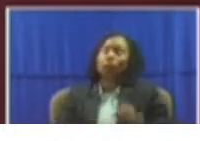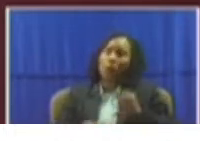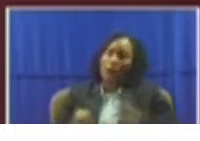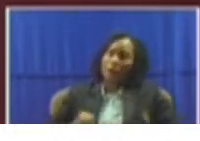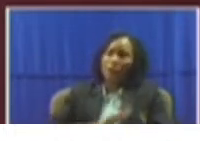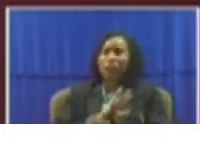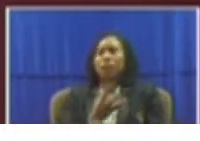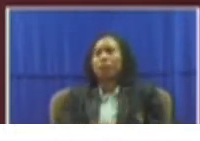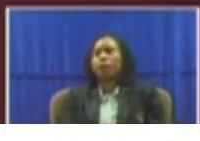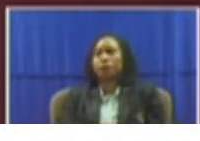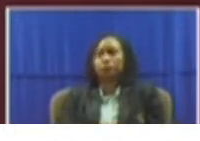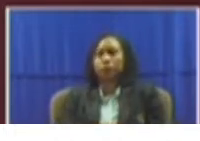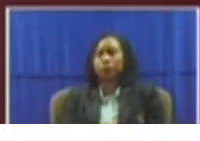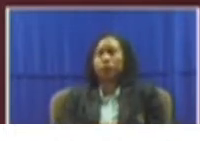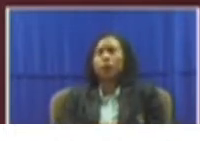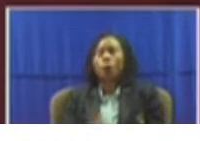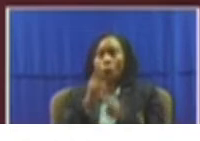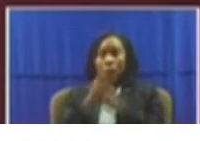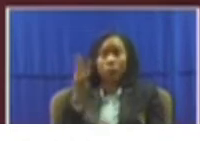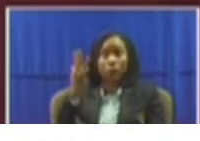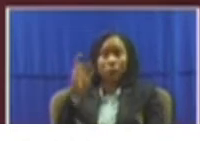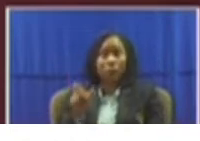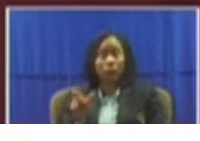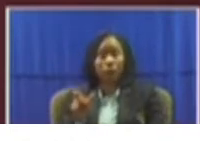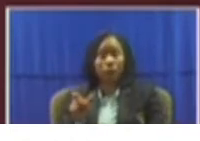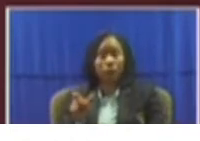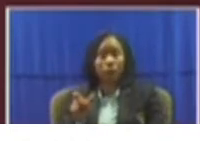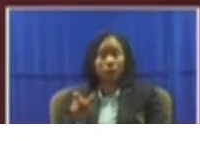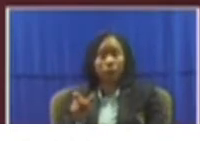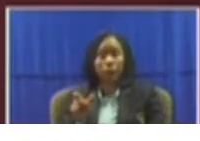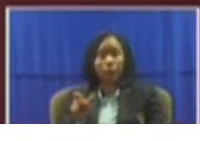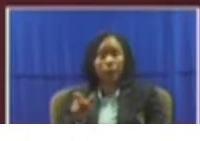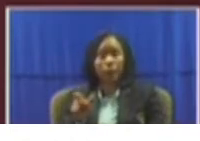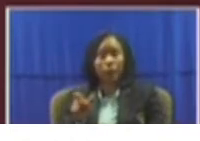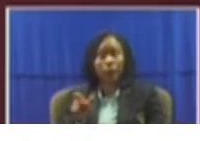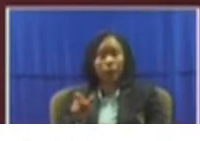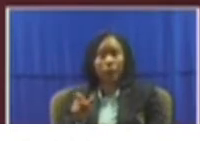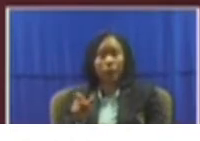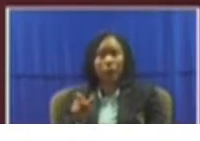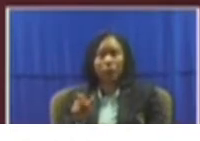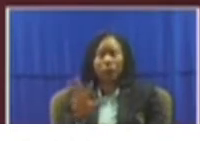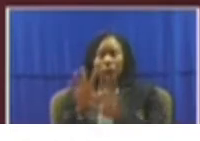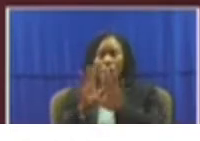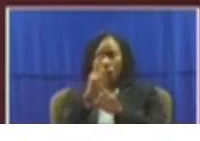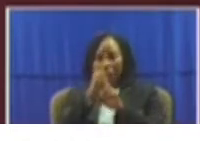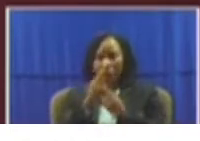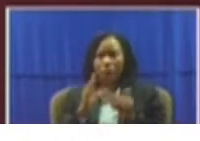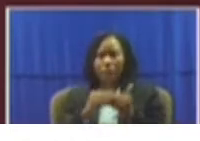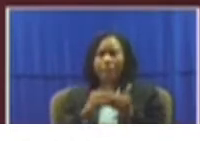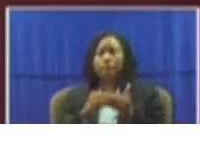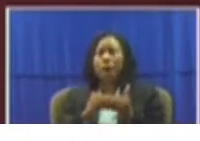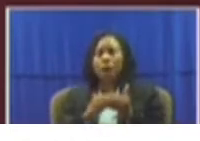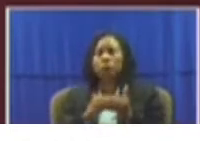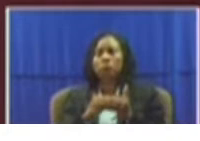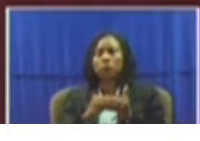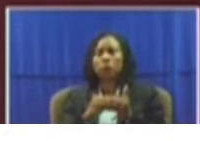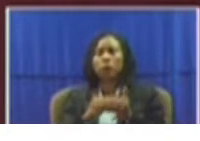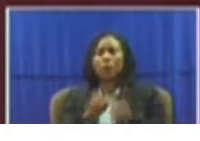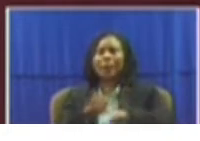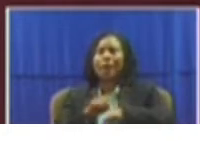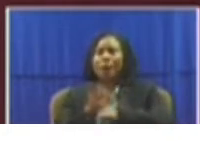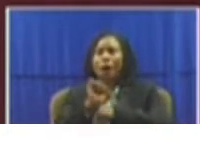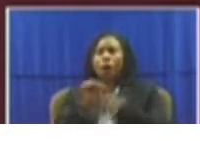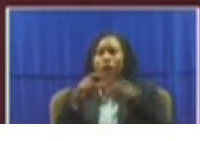Speaker, Samuel positions the concept of reconstruction within the economic nexus. Your time is